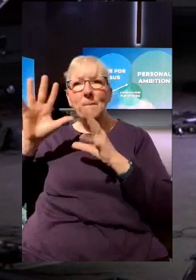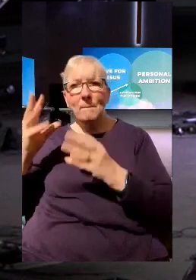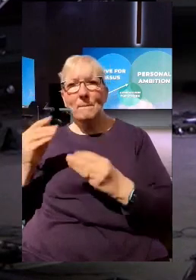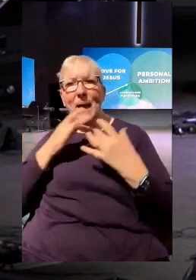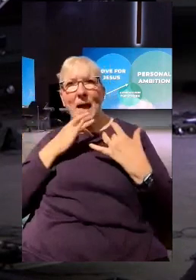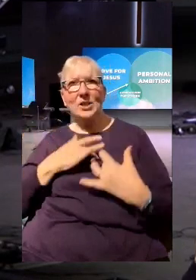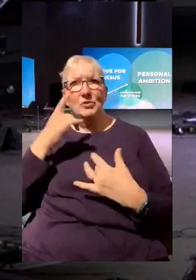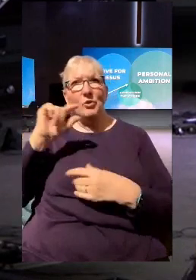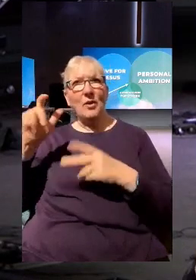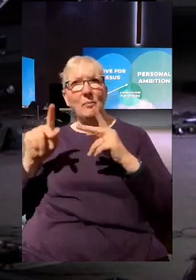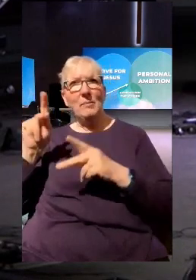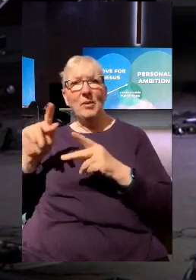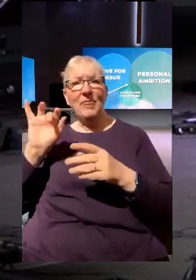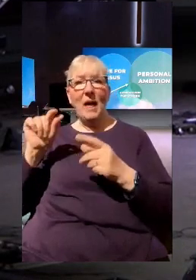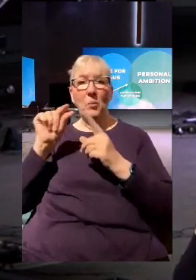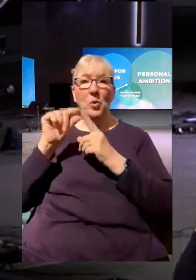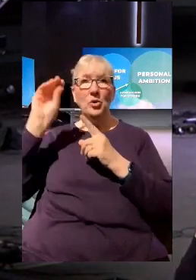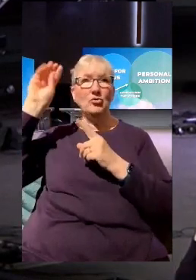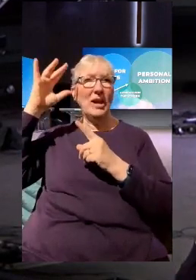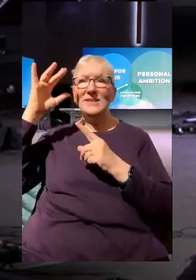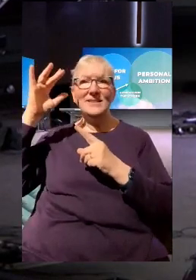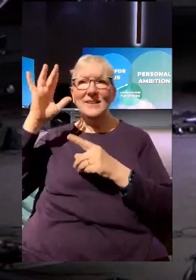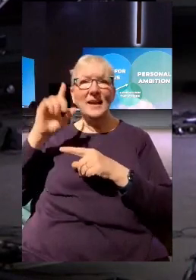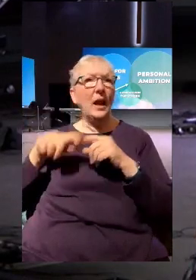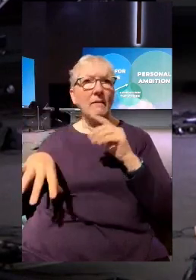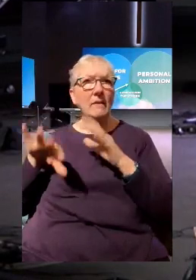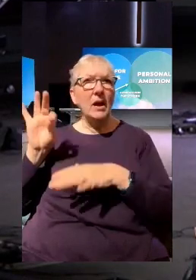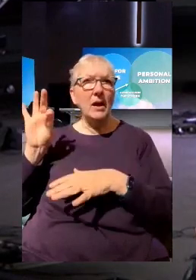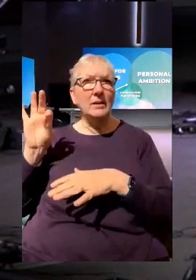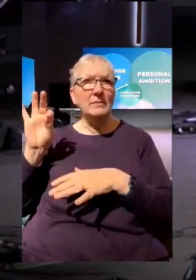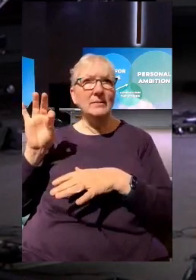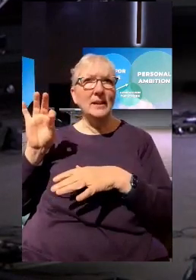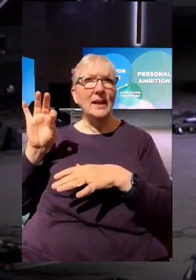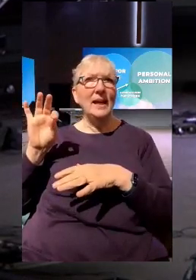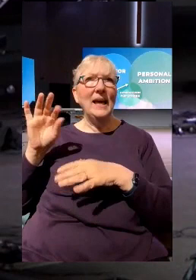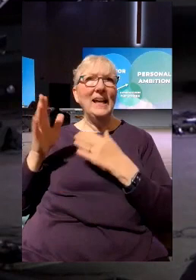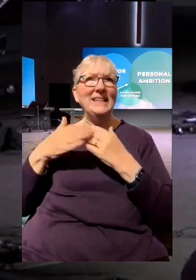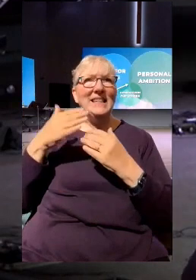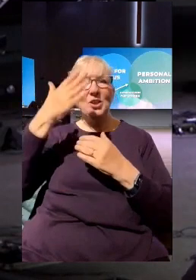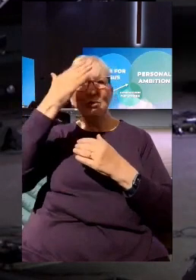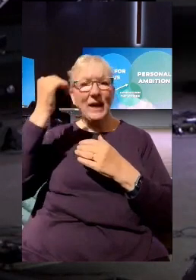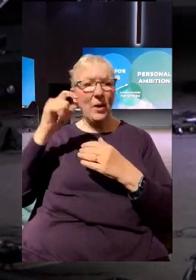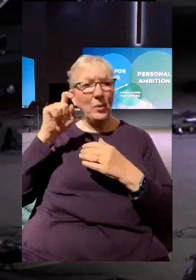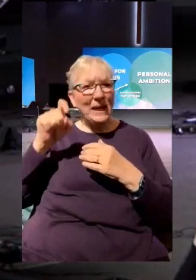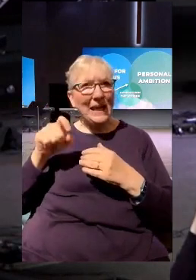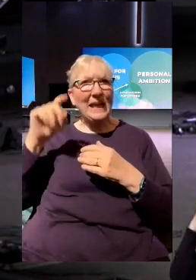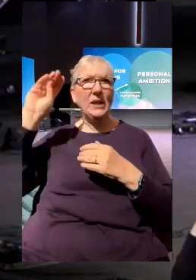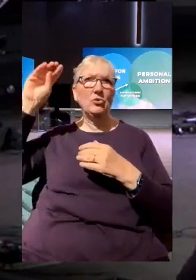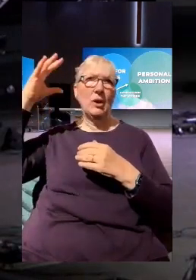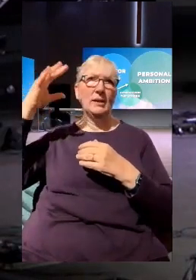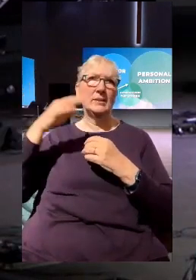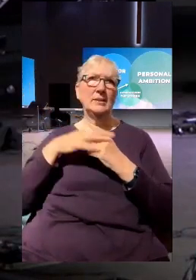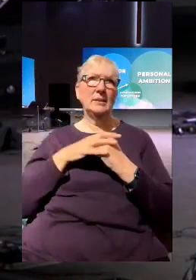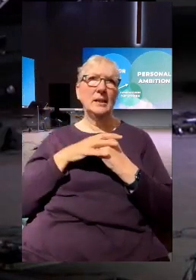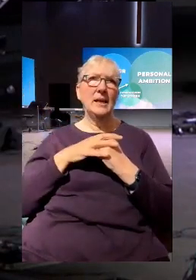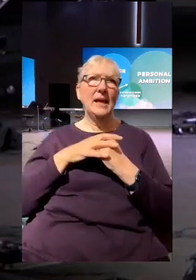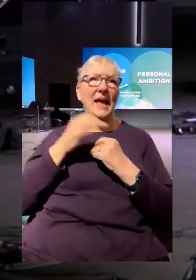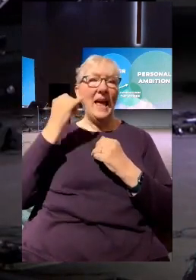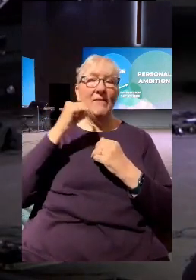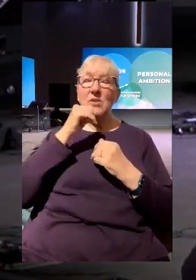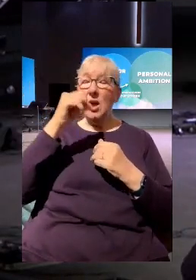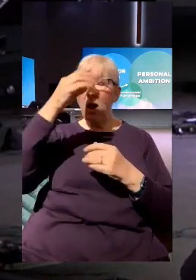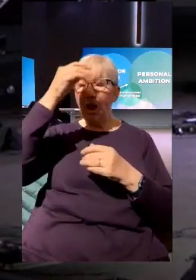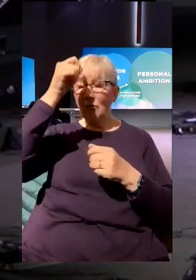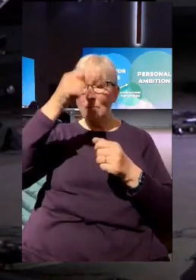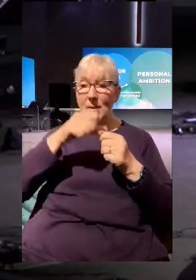be found. It's easy to forget that we need grace, and if we don't even remember that we need grace, we're hardly thinking